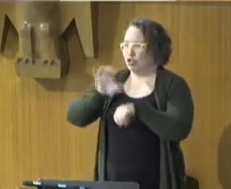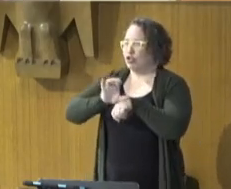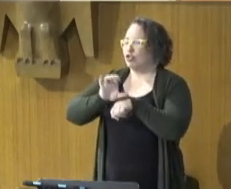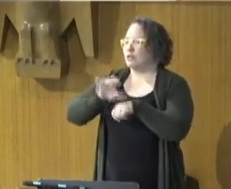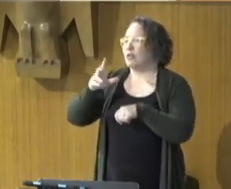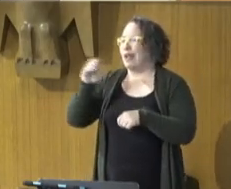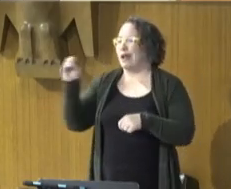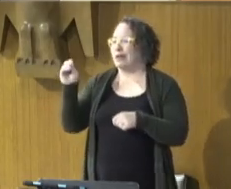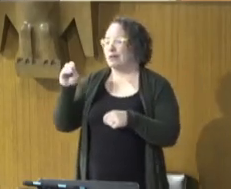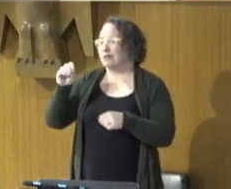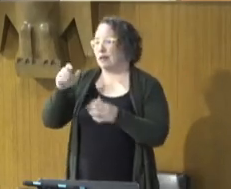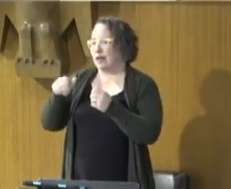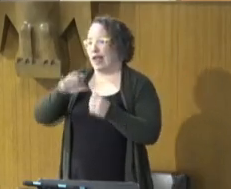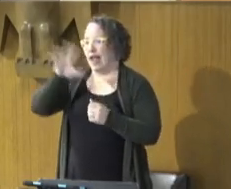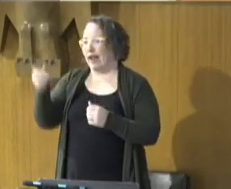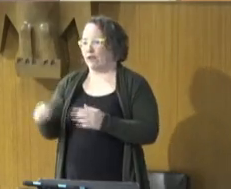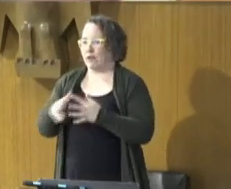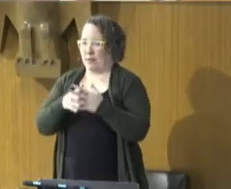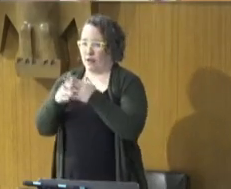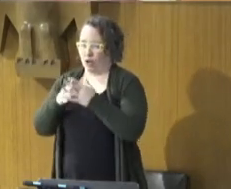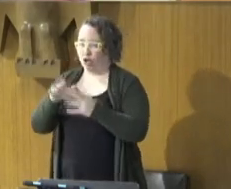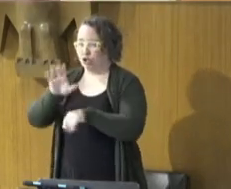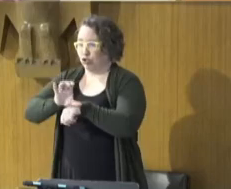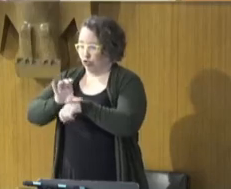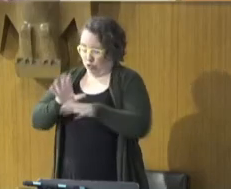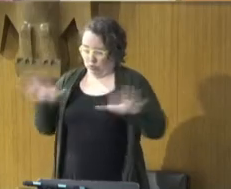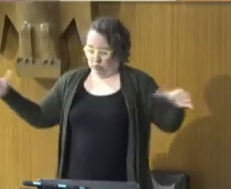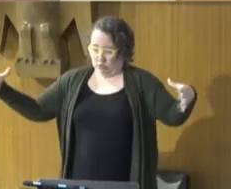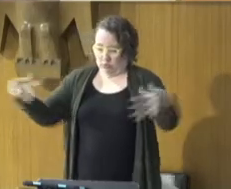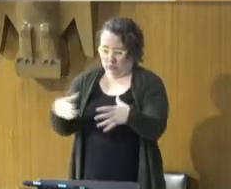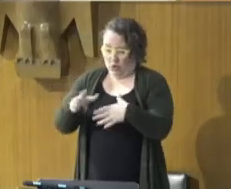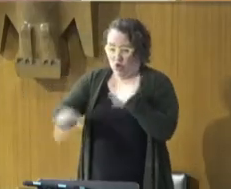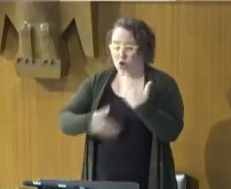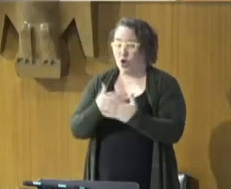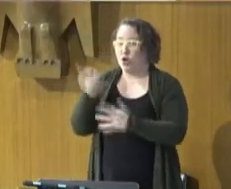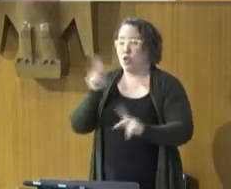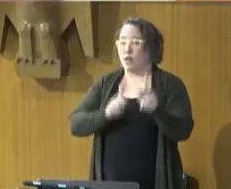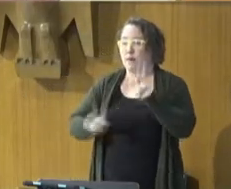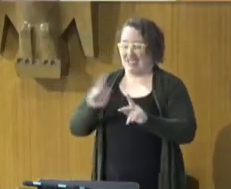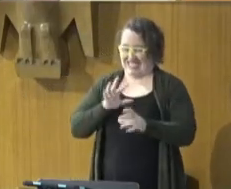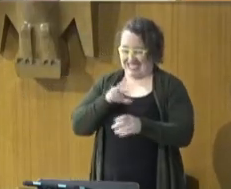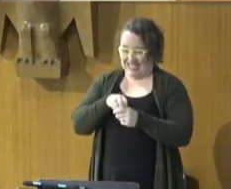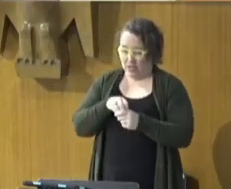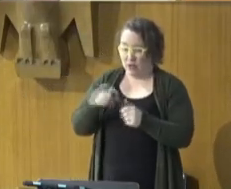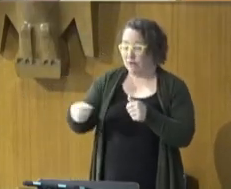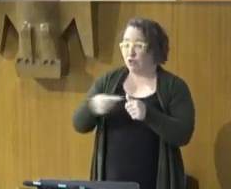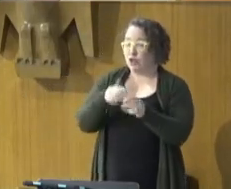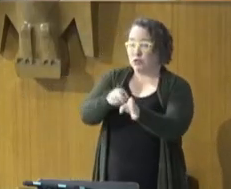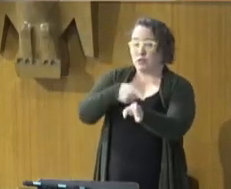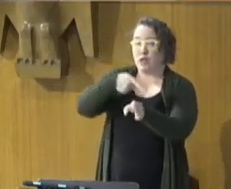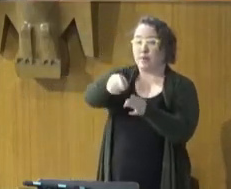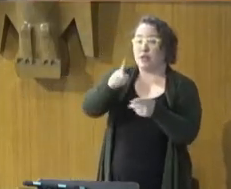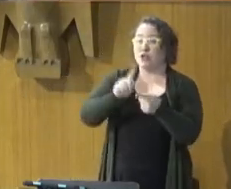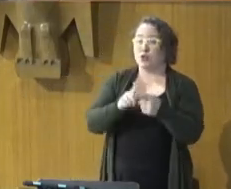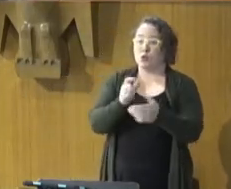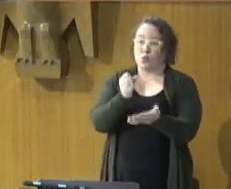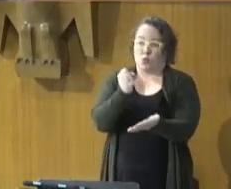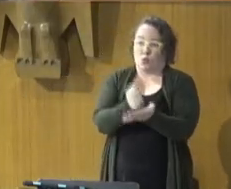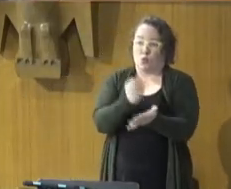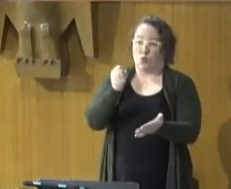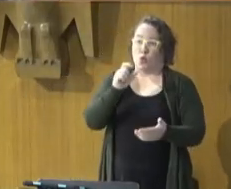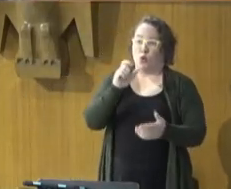Congregationalists, which made up the bulk of the merger, were the very first denomination to ordain a black